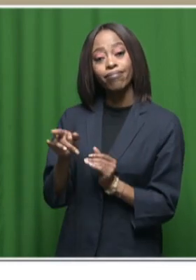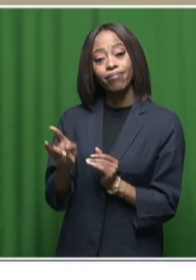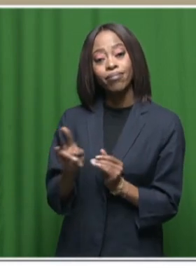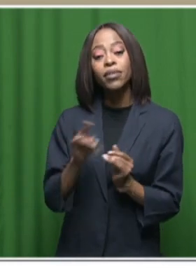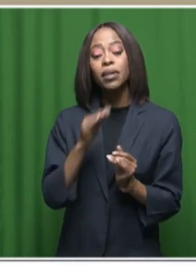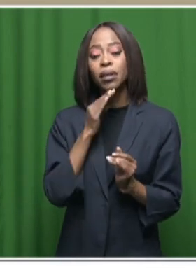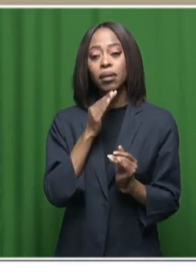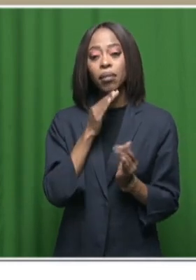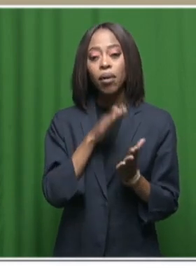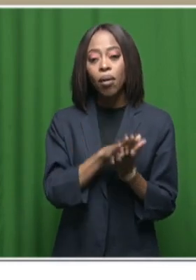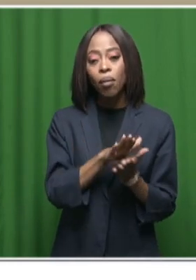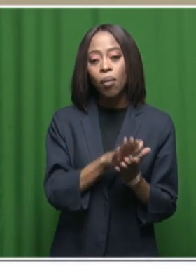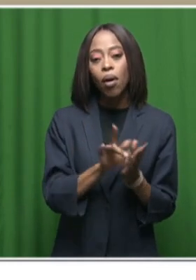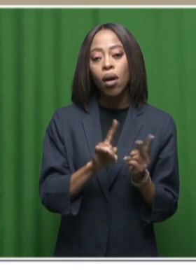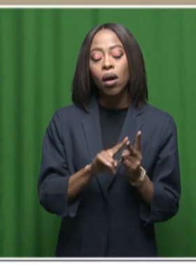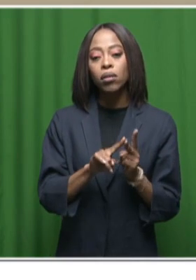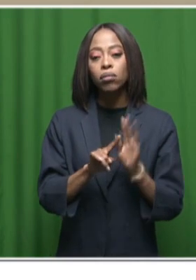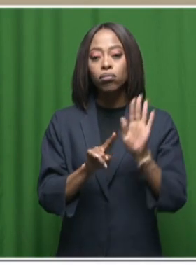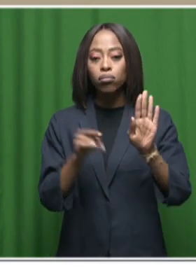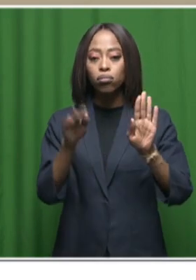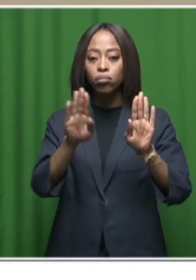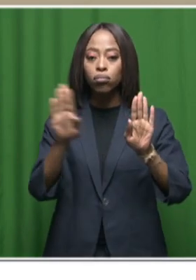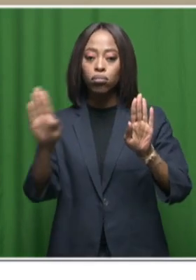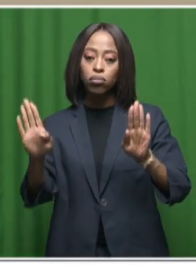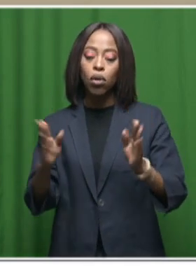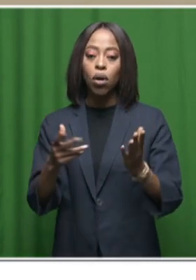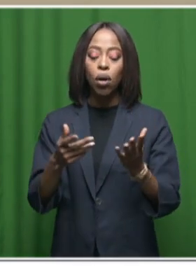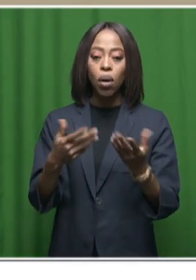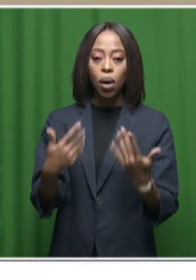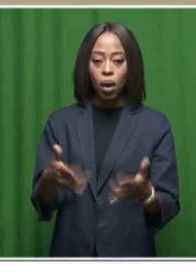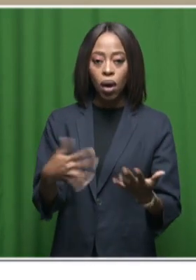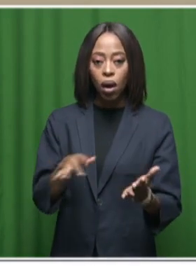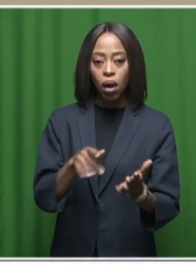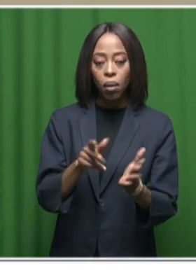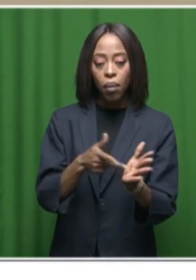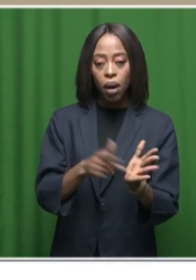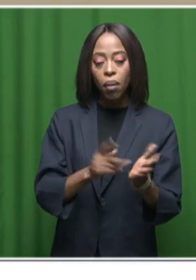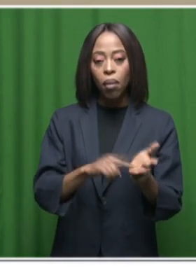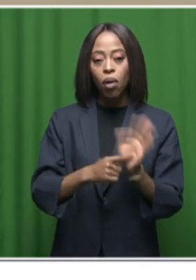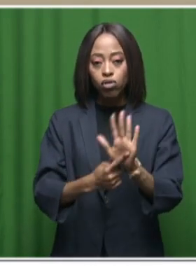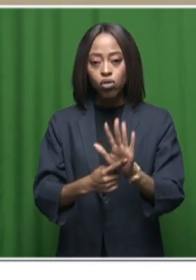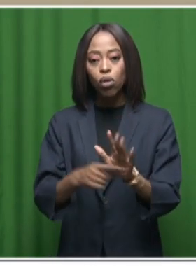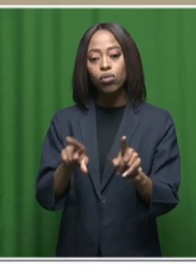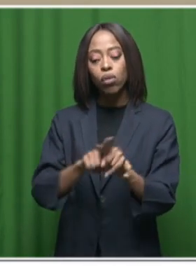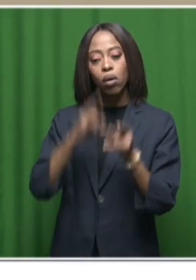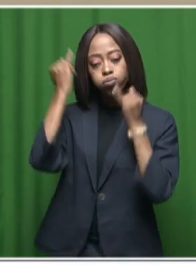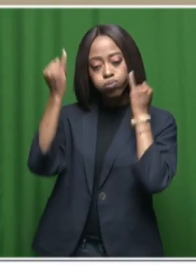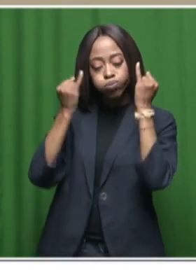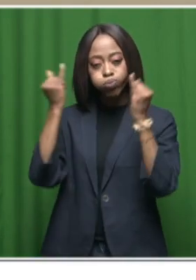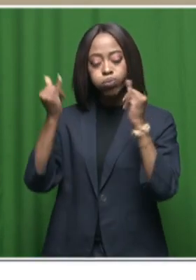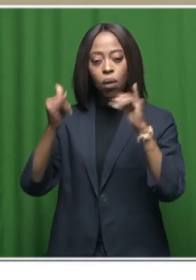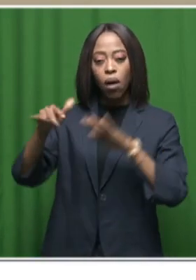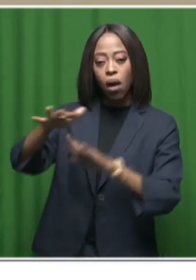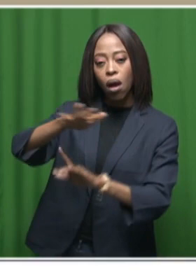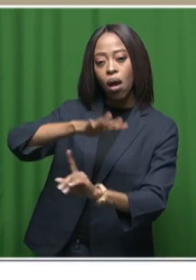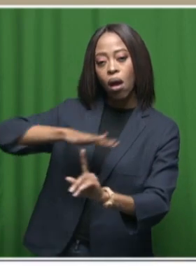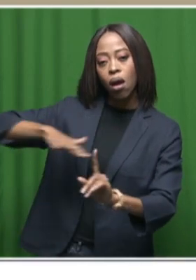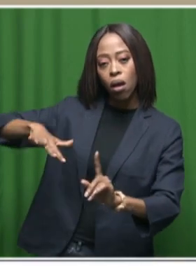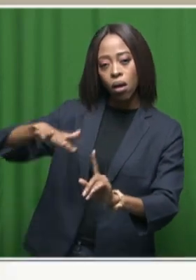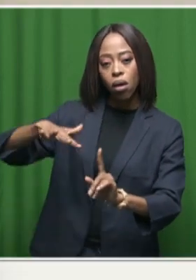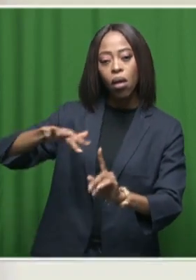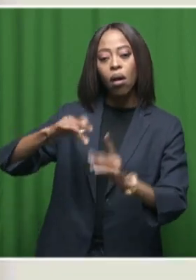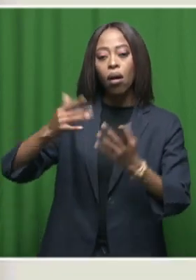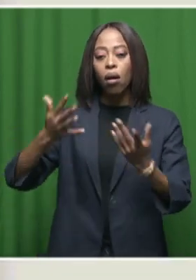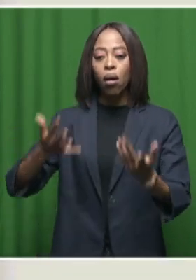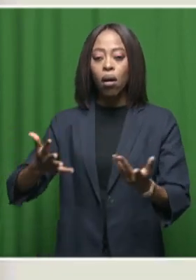of prints, collages and handmade paper works that are described as an exploration of imaginary landscapes and spatial